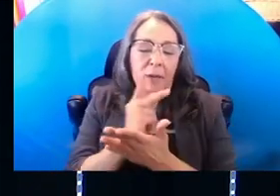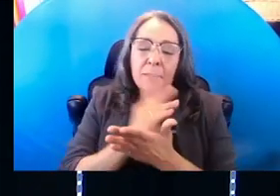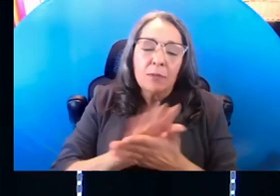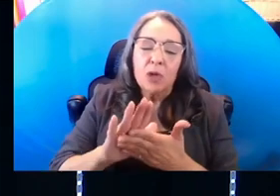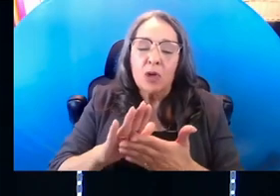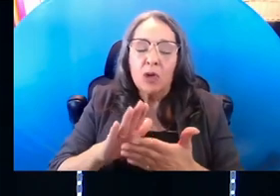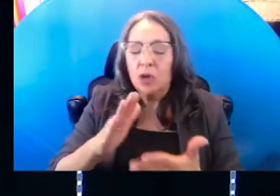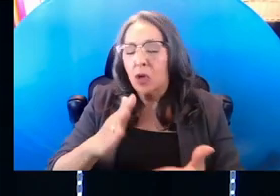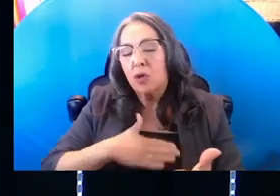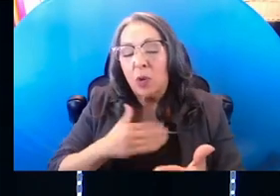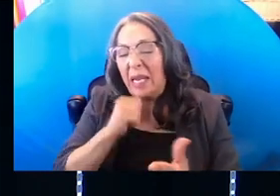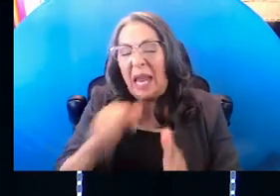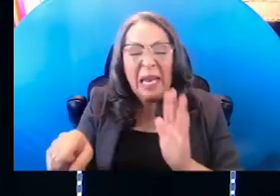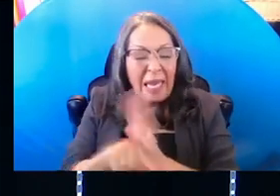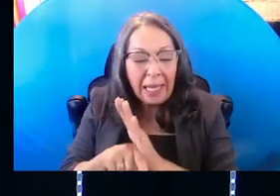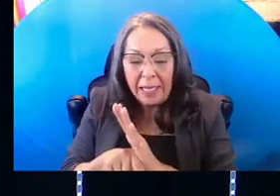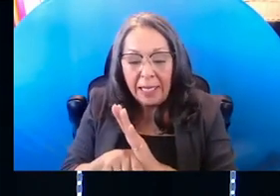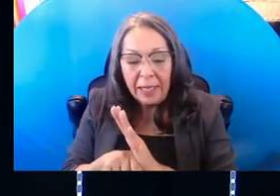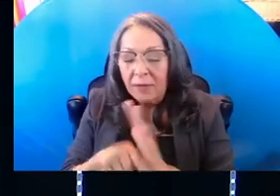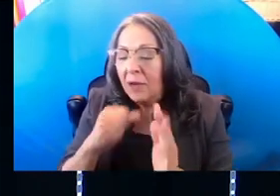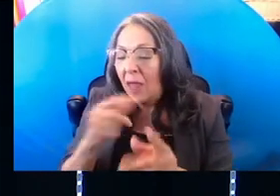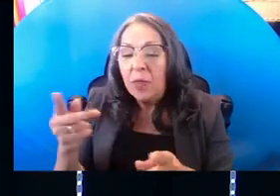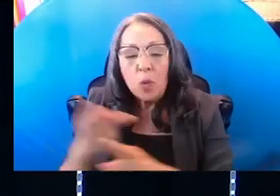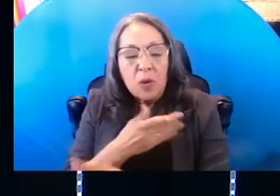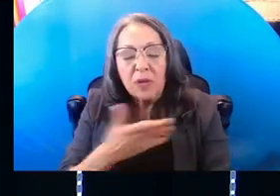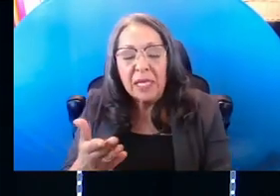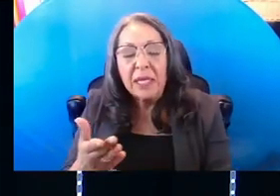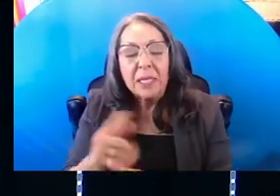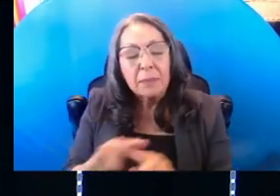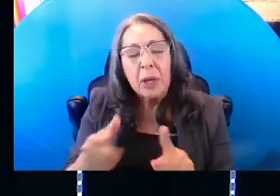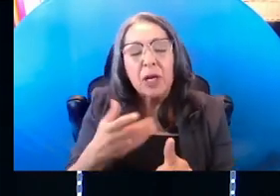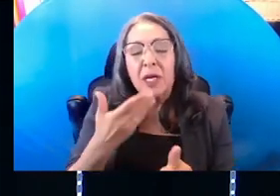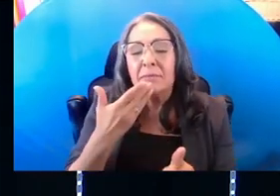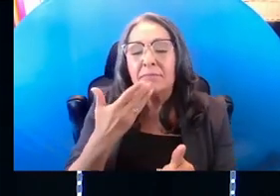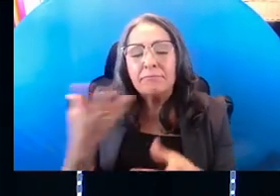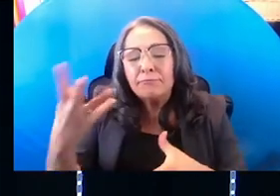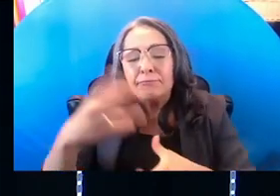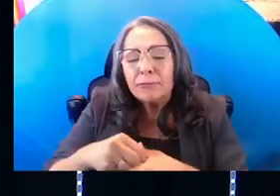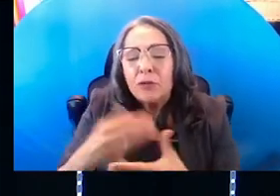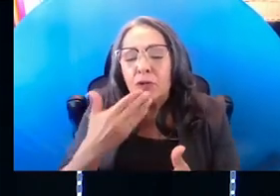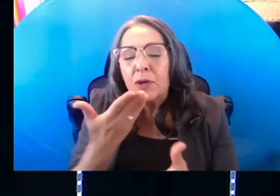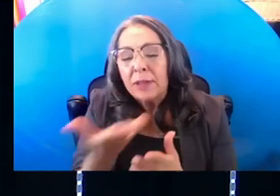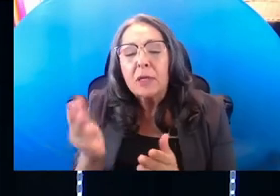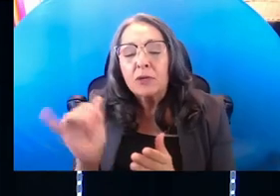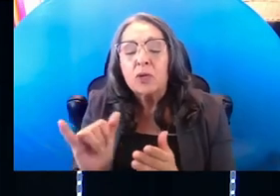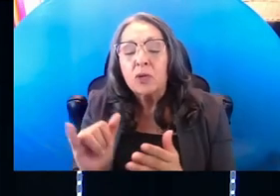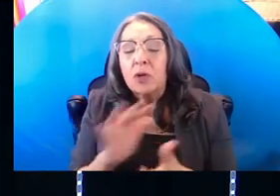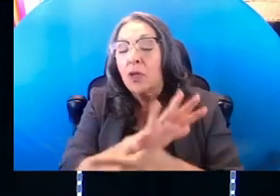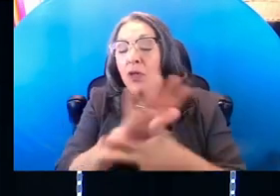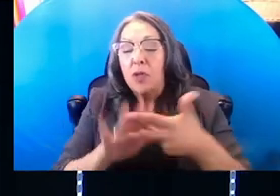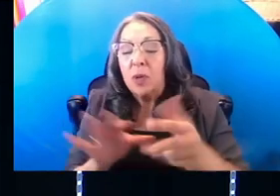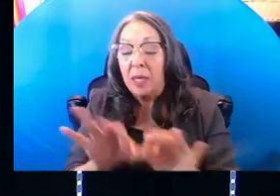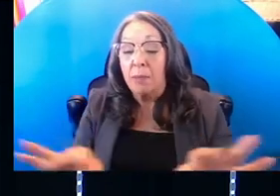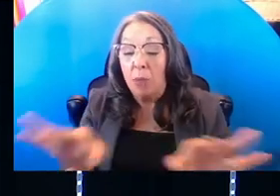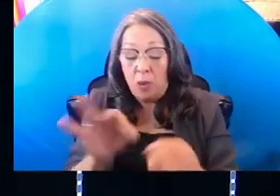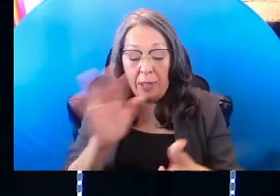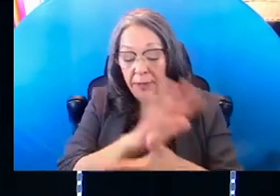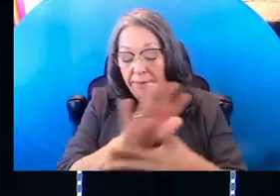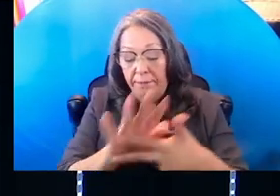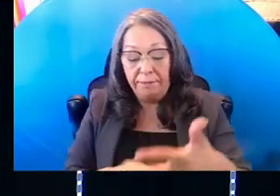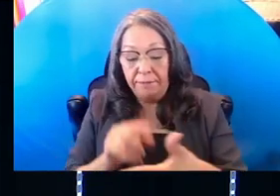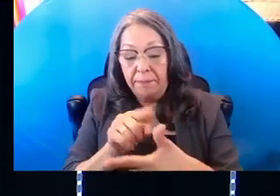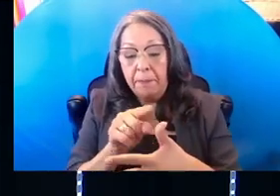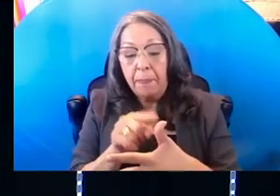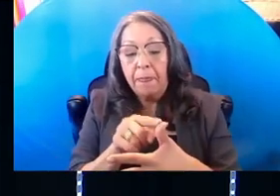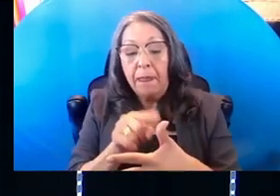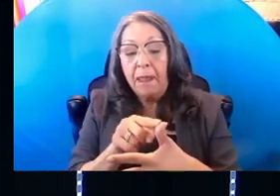negative season. It's not just the worst things, but to let God do what he wants to do in those seasons. So three big things. And